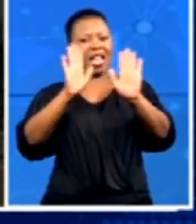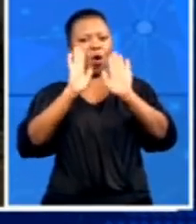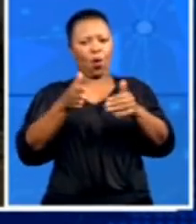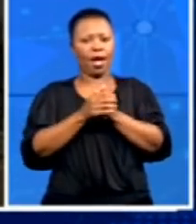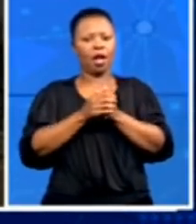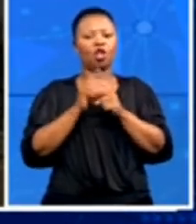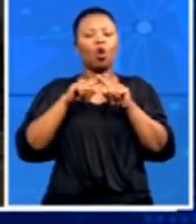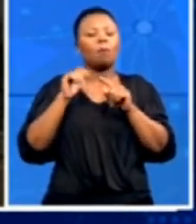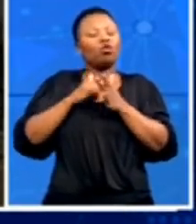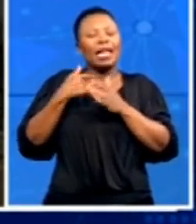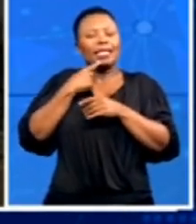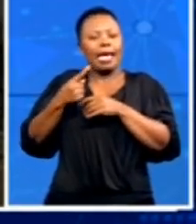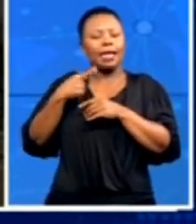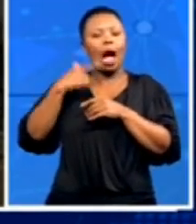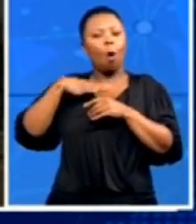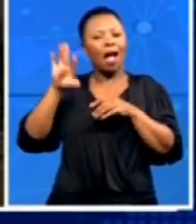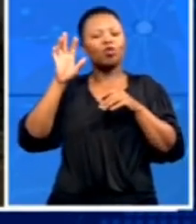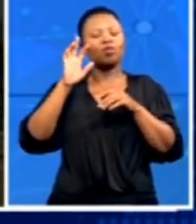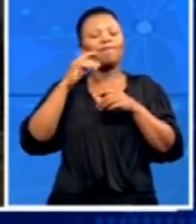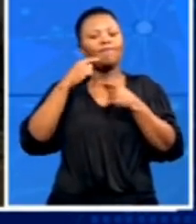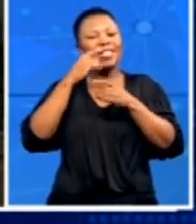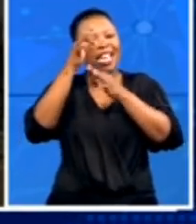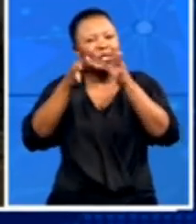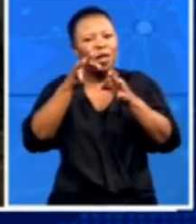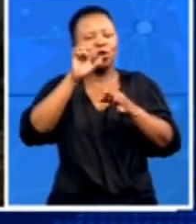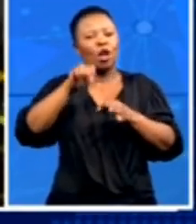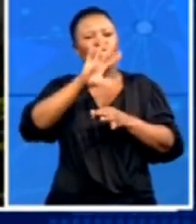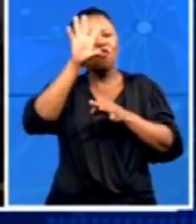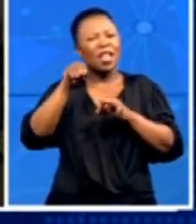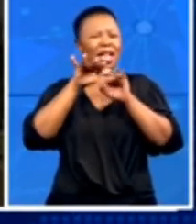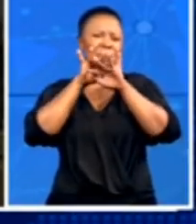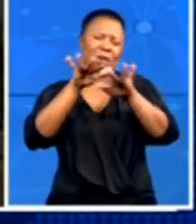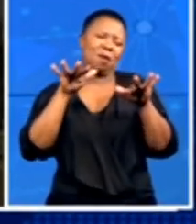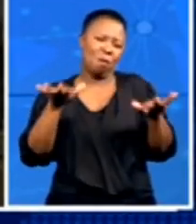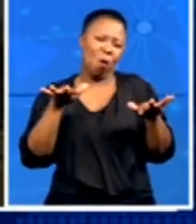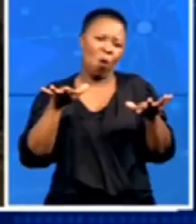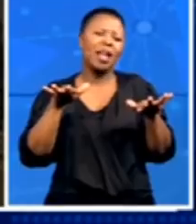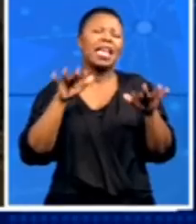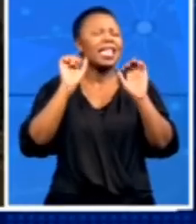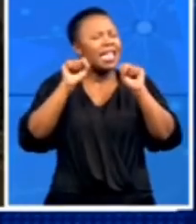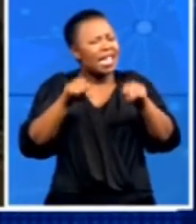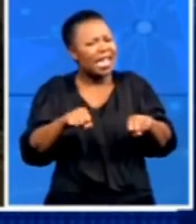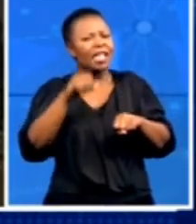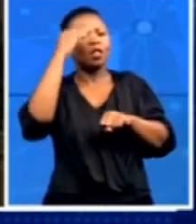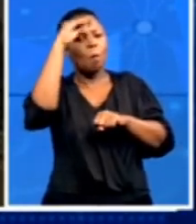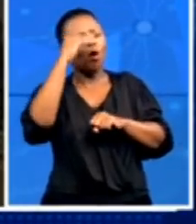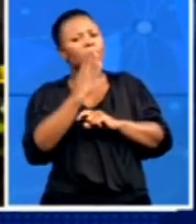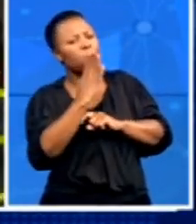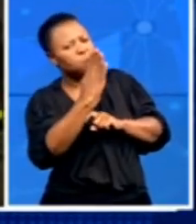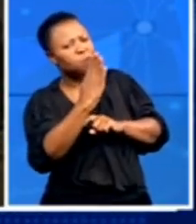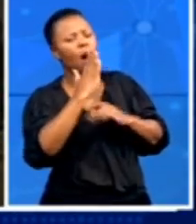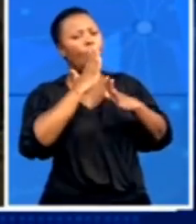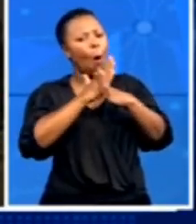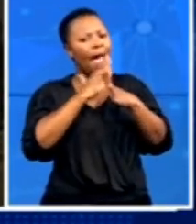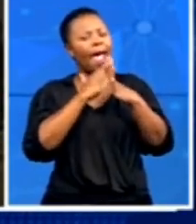want to say to South Africans, of course, the police are there to do their work. State security will assist us